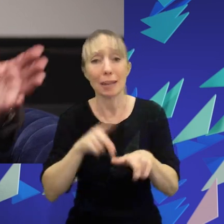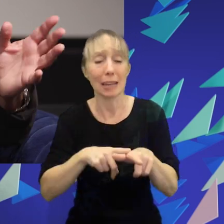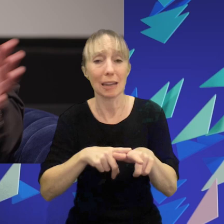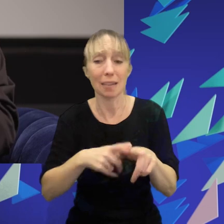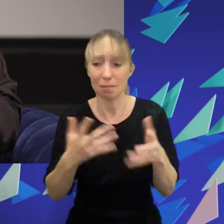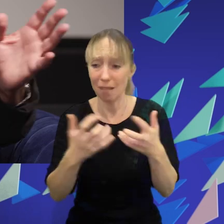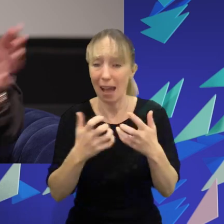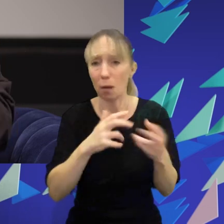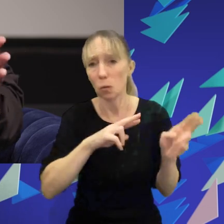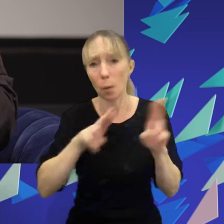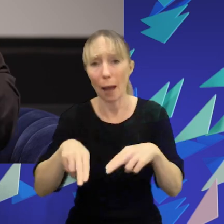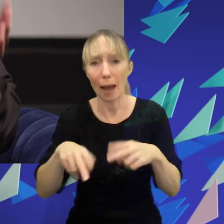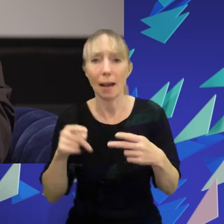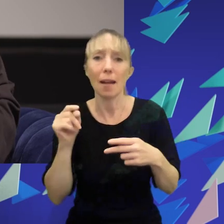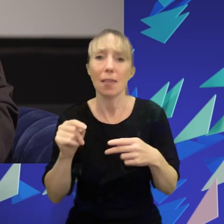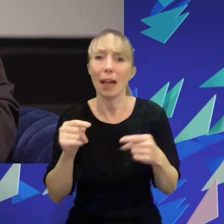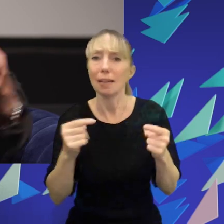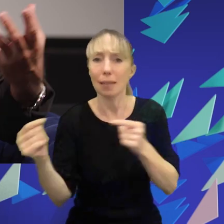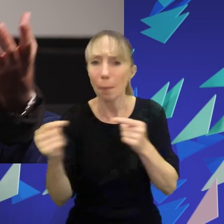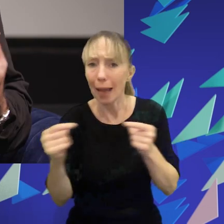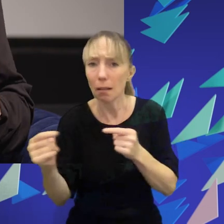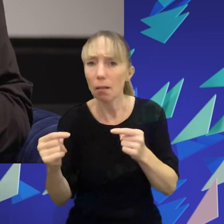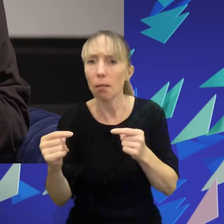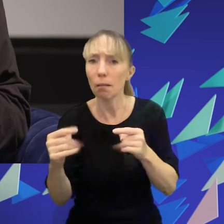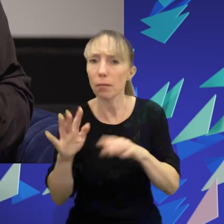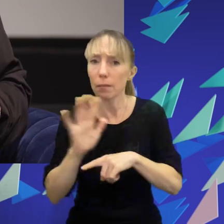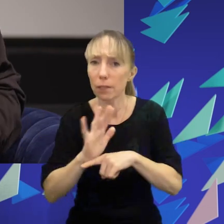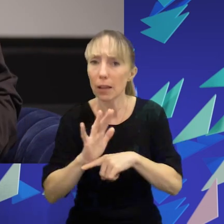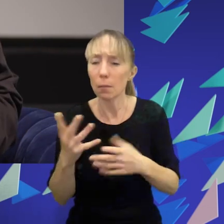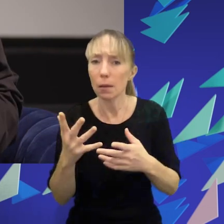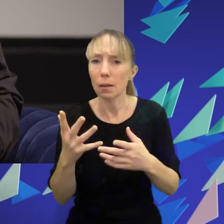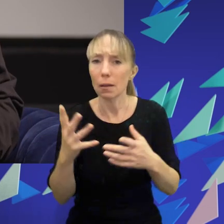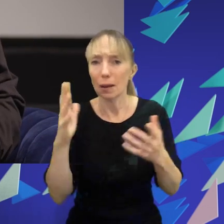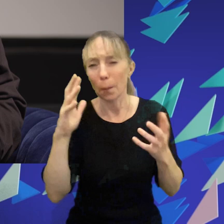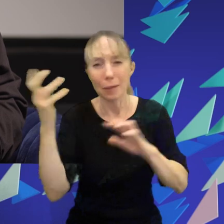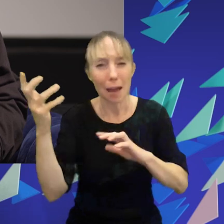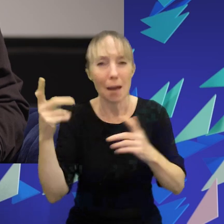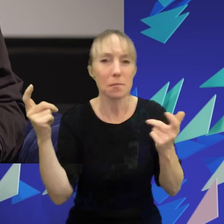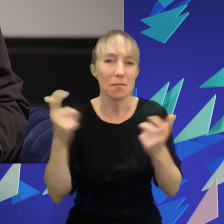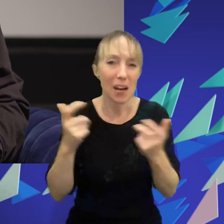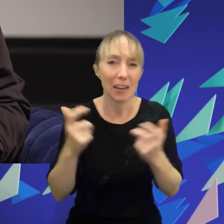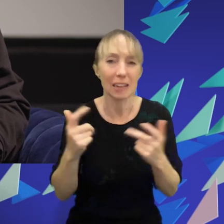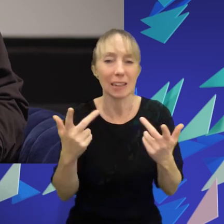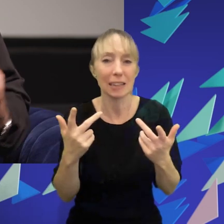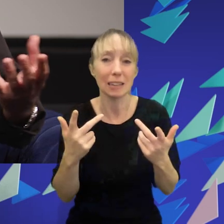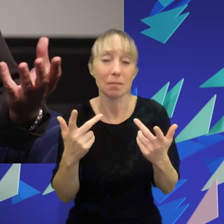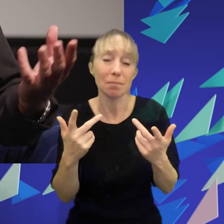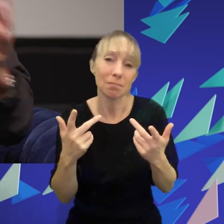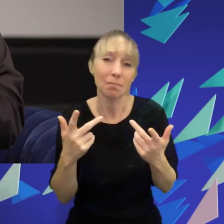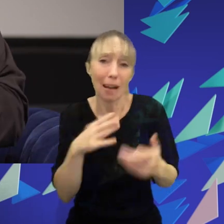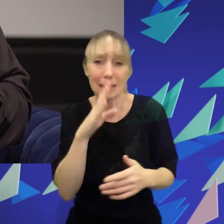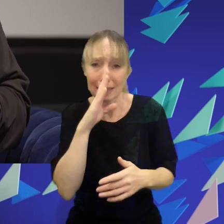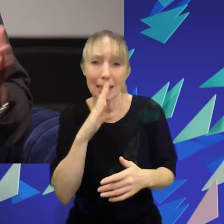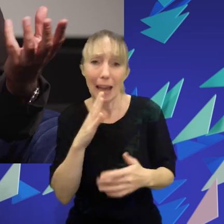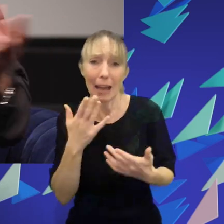right? So is this Bardo what the film is about? And this absurd, funny, and in a way, sad